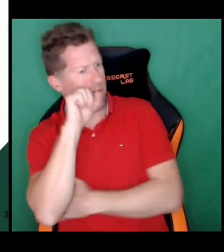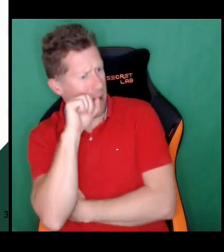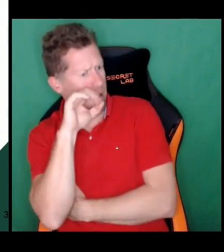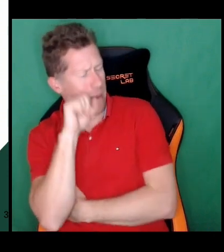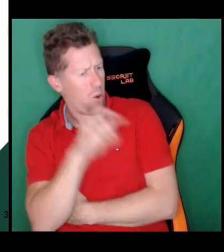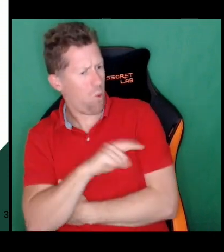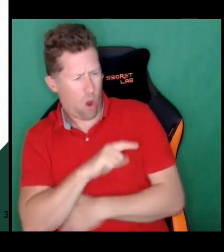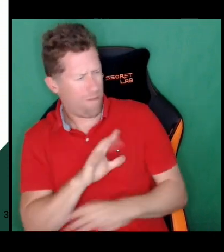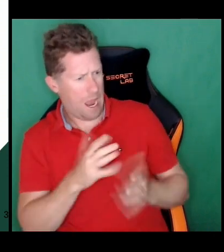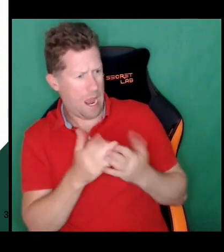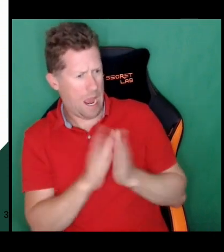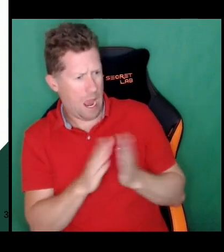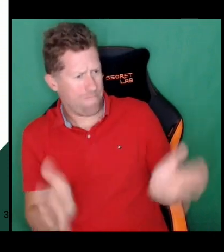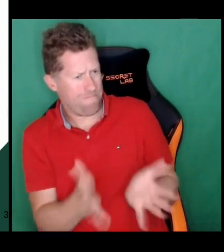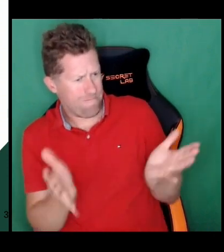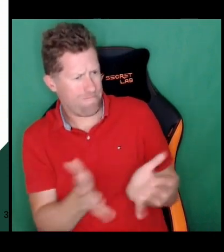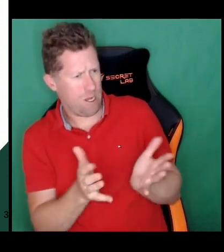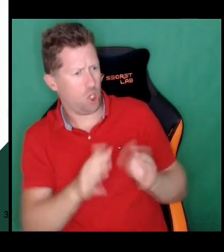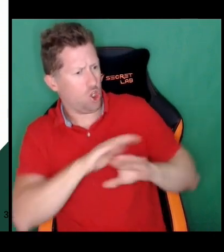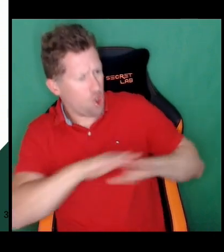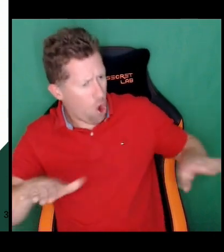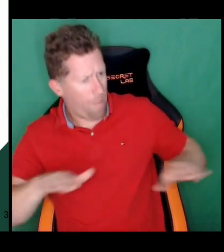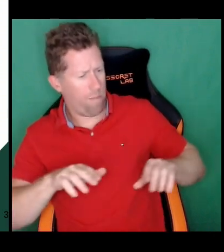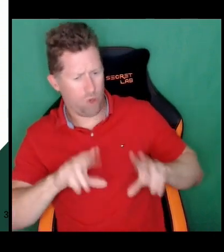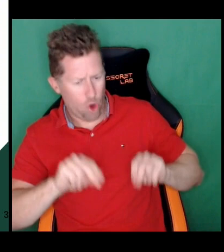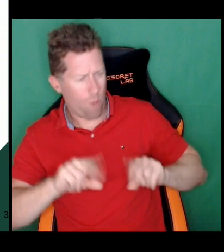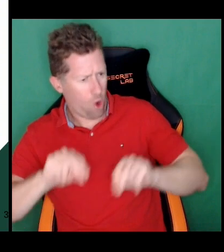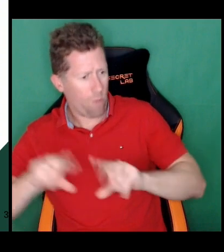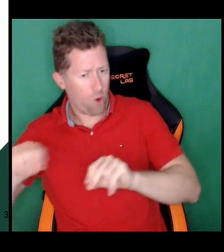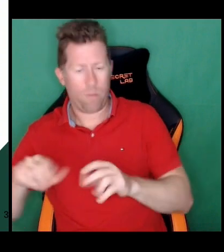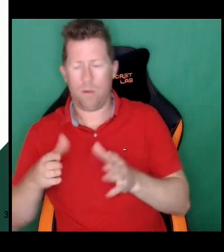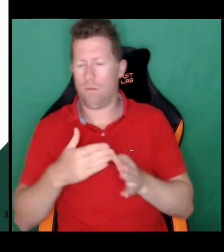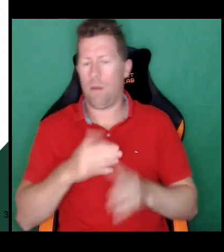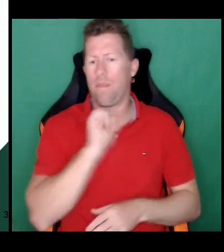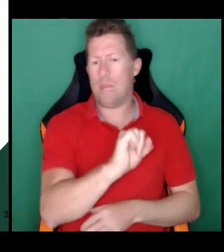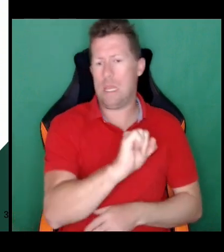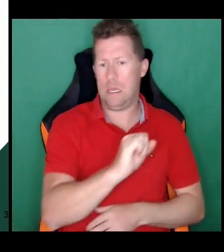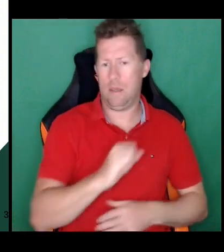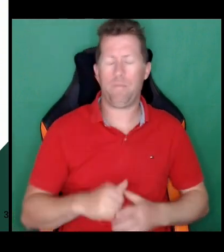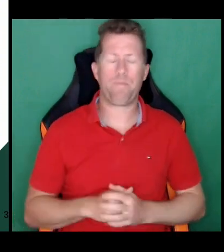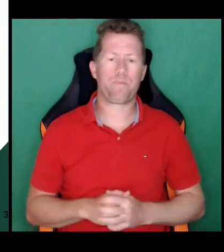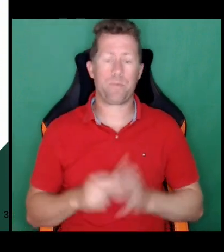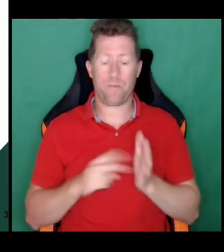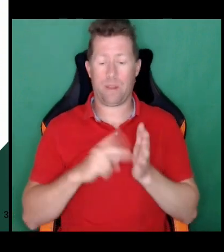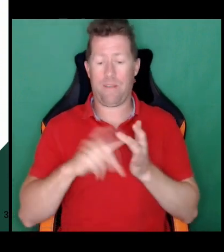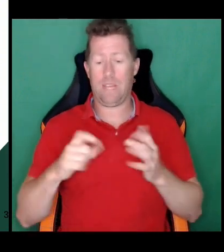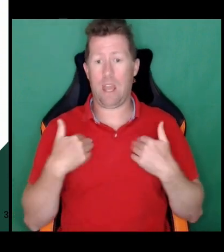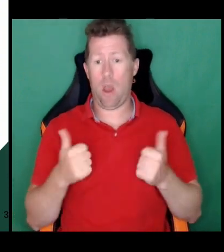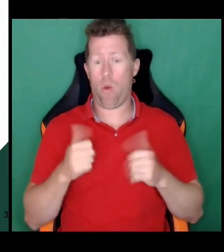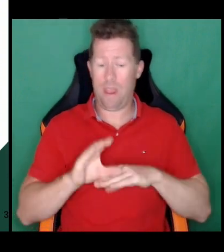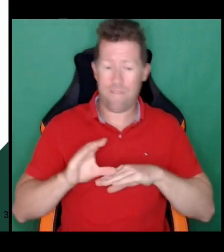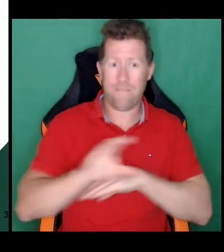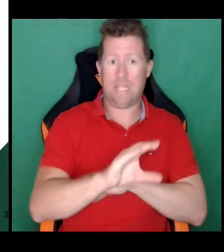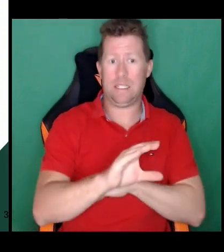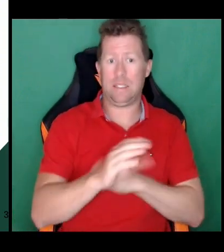to support and discourage them from vaping, meeting teens where they're at. VicHealth has invested in this research through our